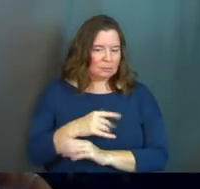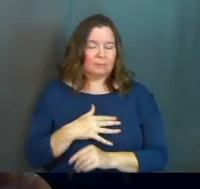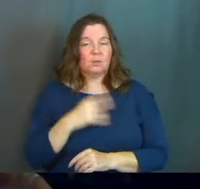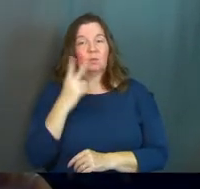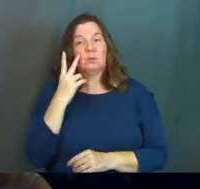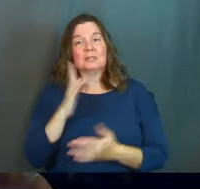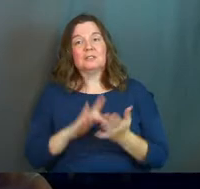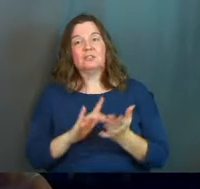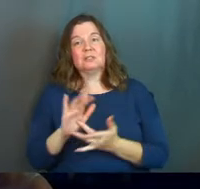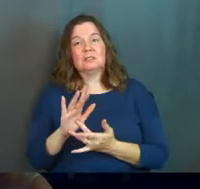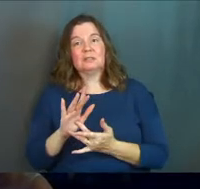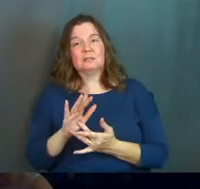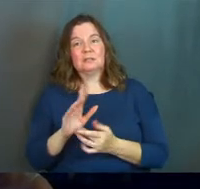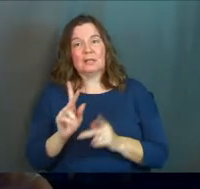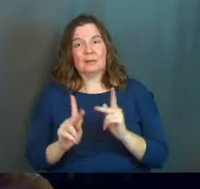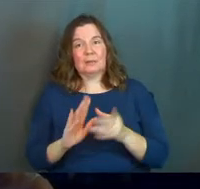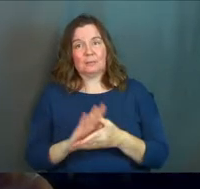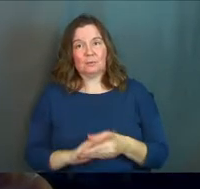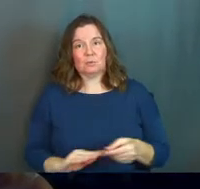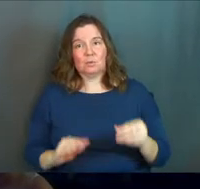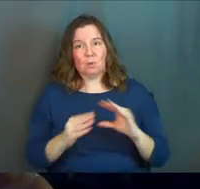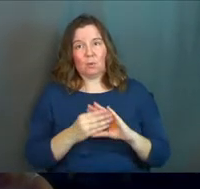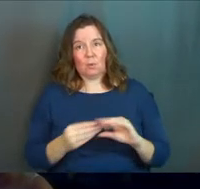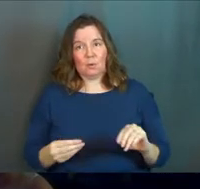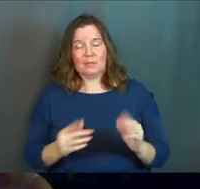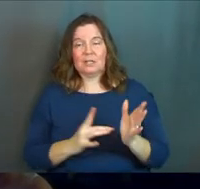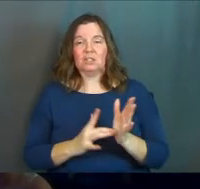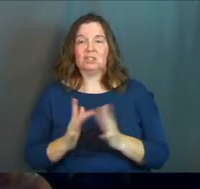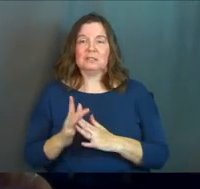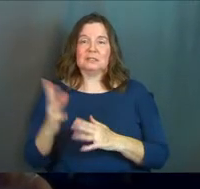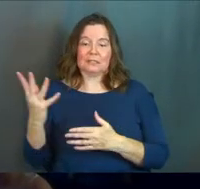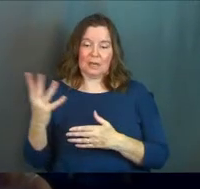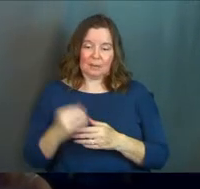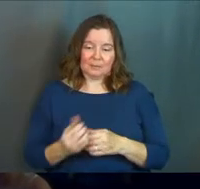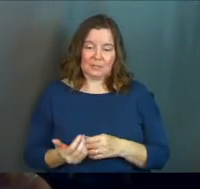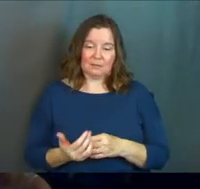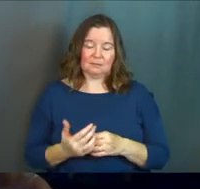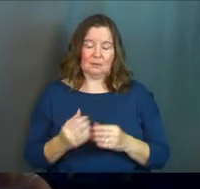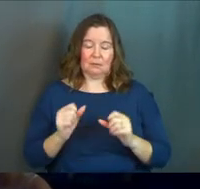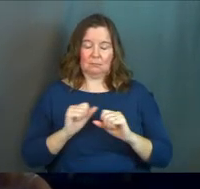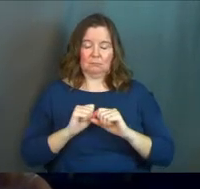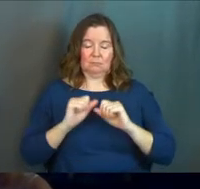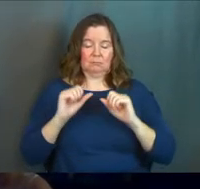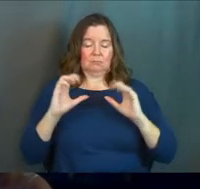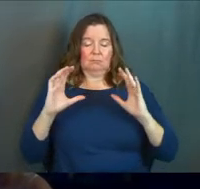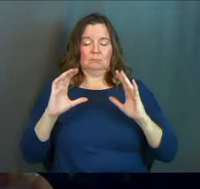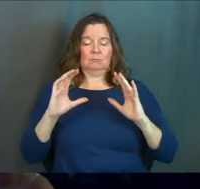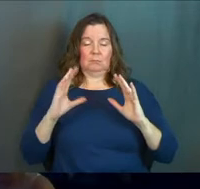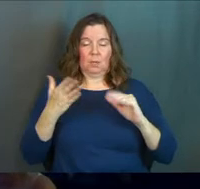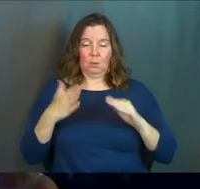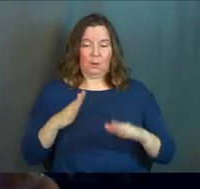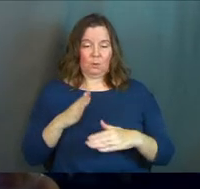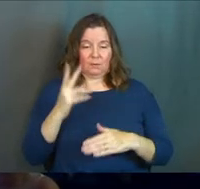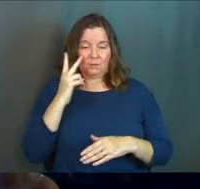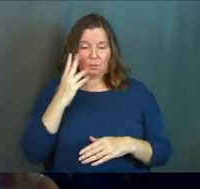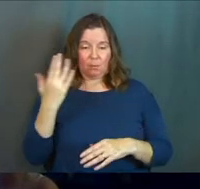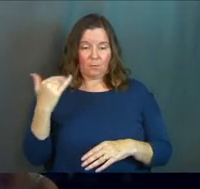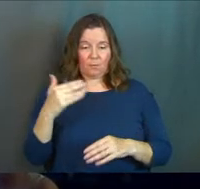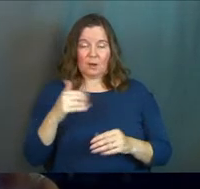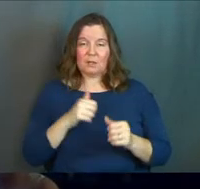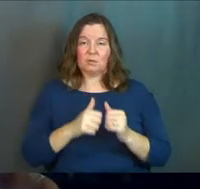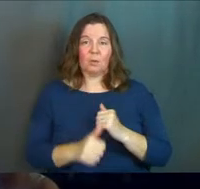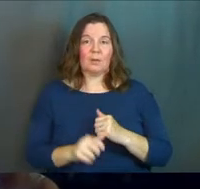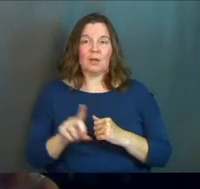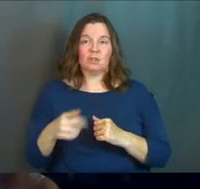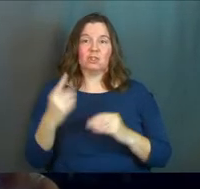And you see Jesus in people's stories. And Jesus comes into 3D in a way that you'd never saw him before. And it goes